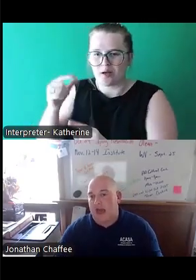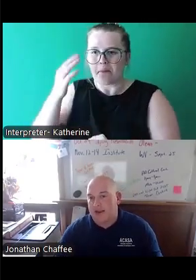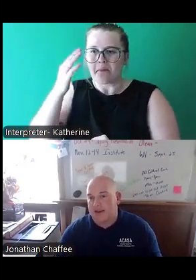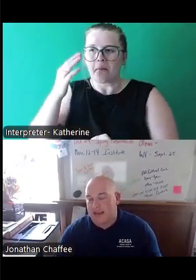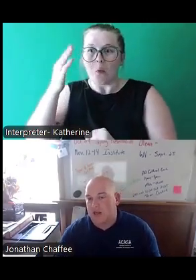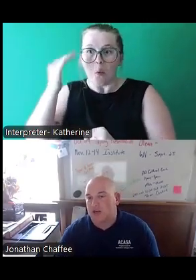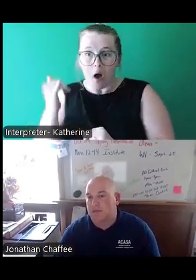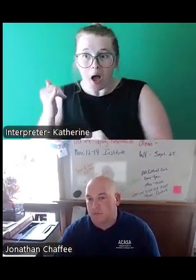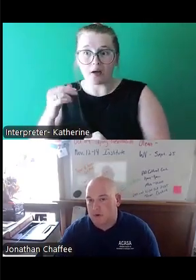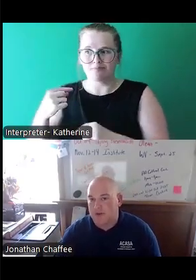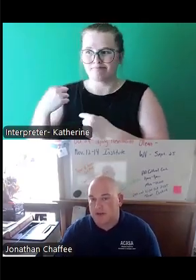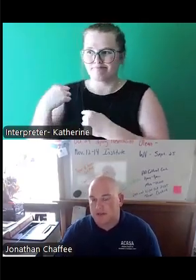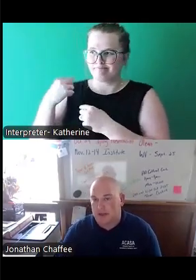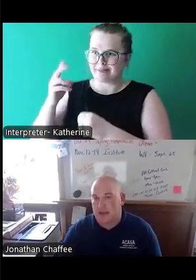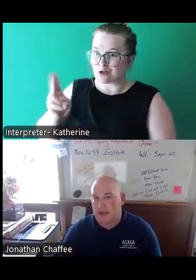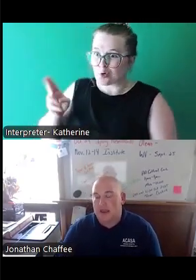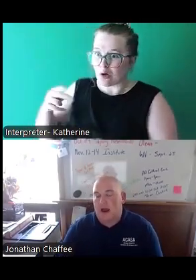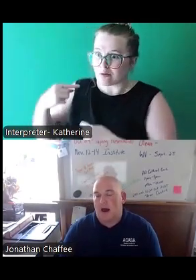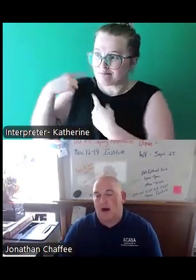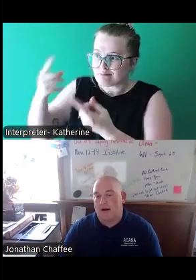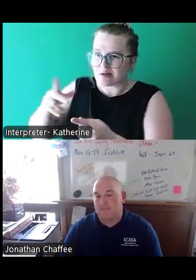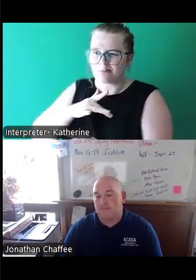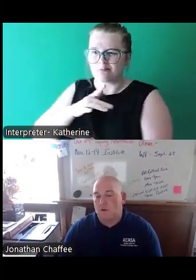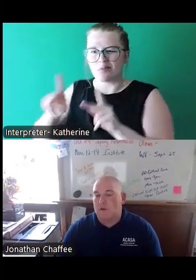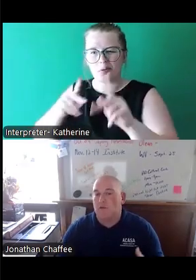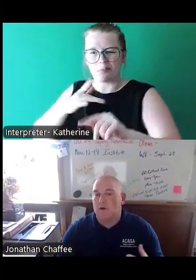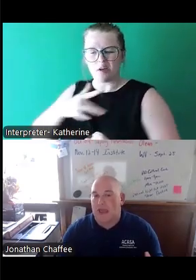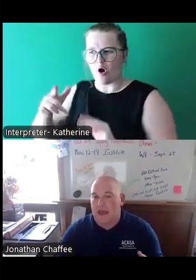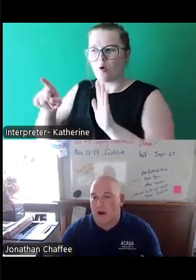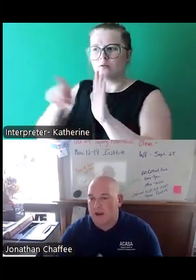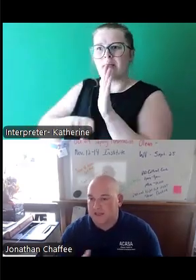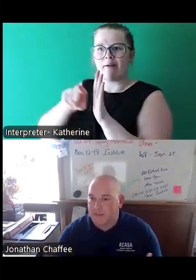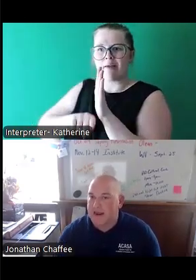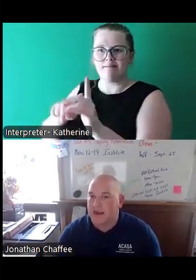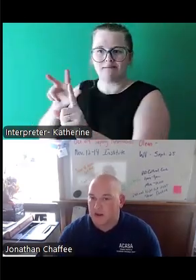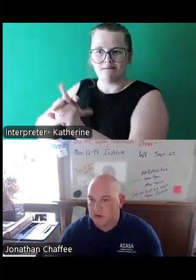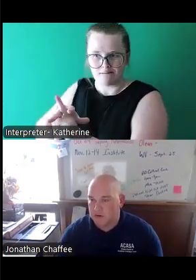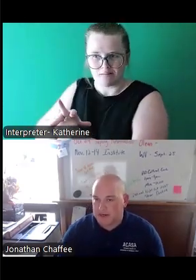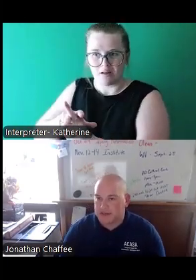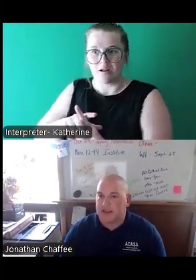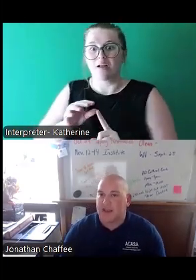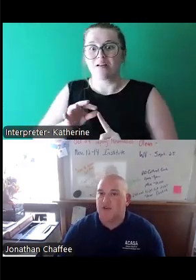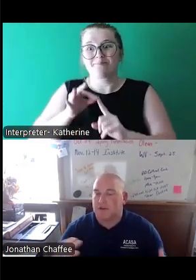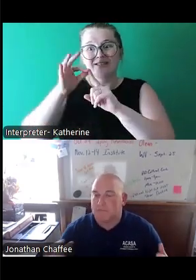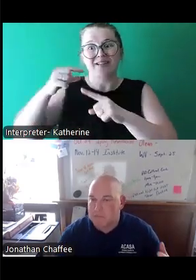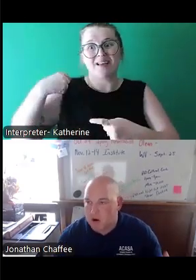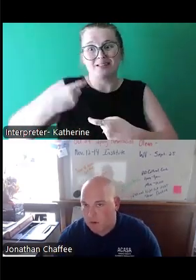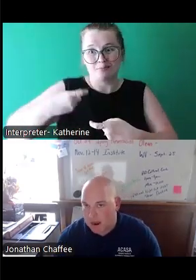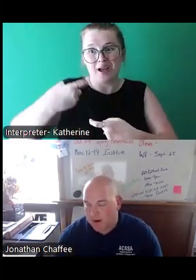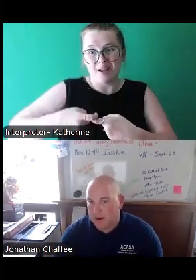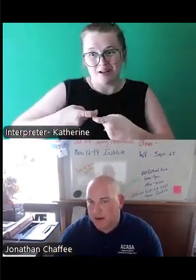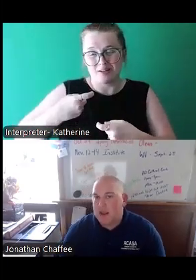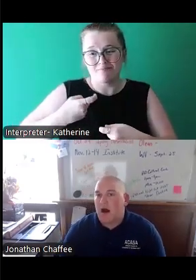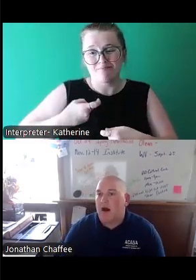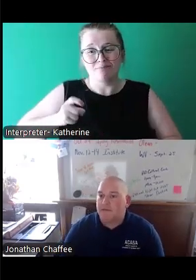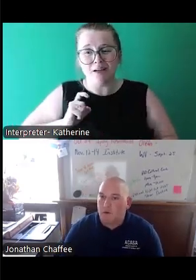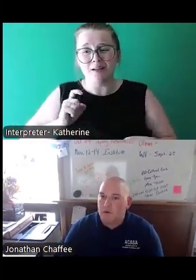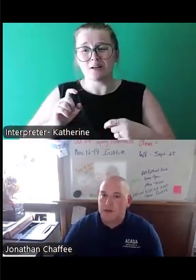negative connotation previously. When we look at our Hispanic communities, that they used